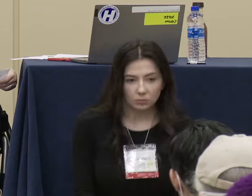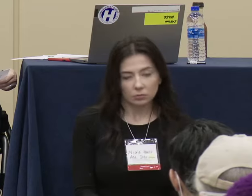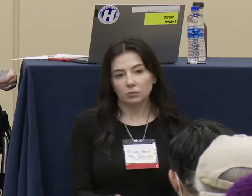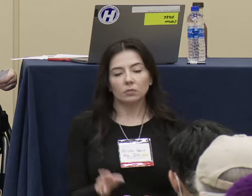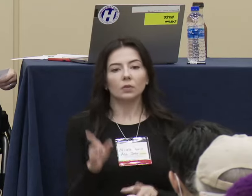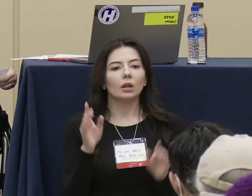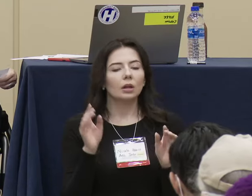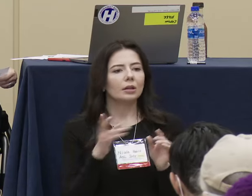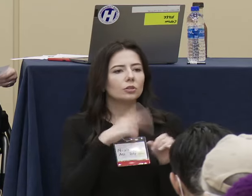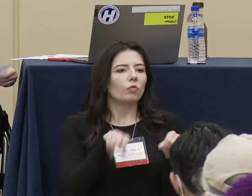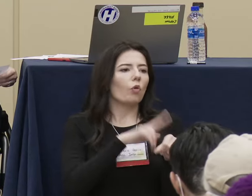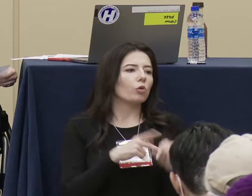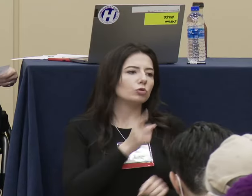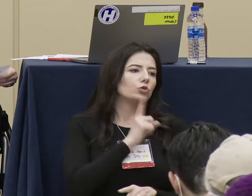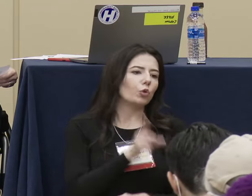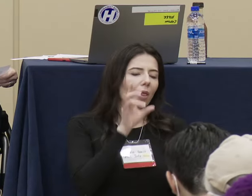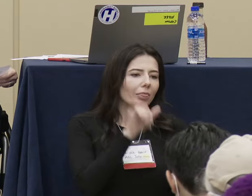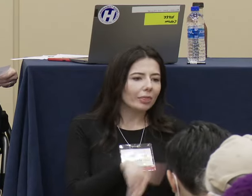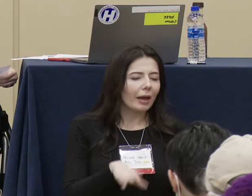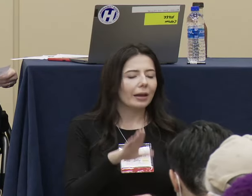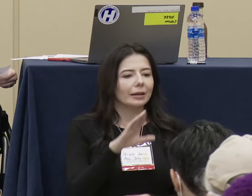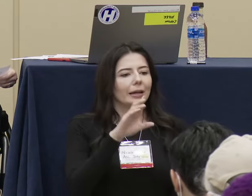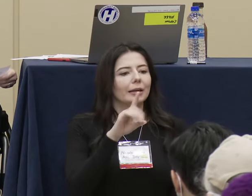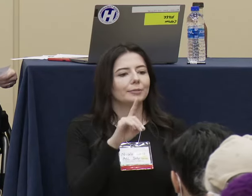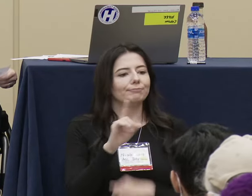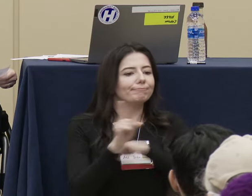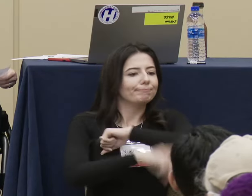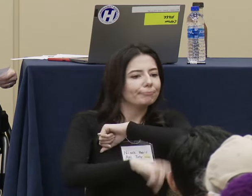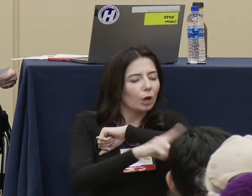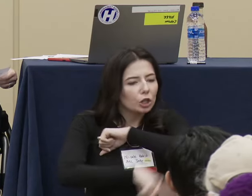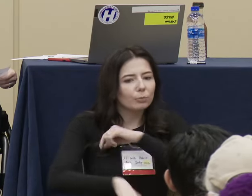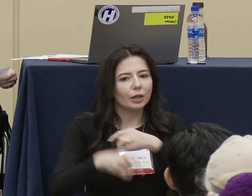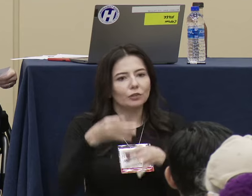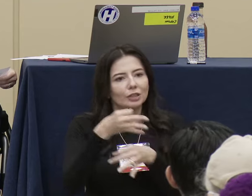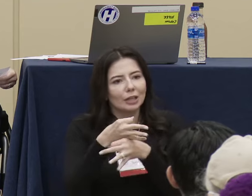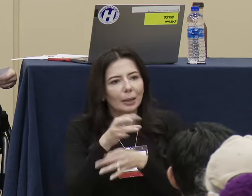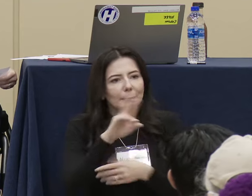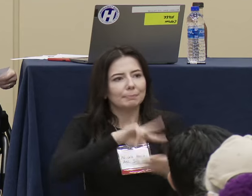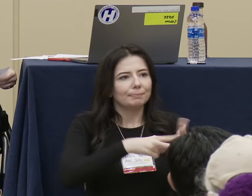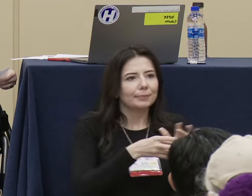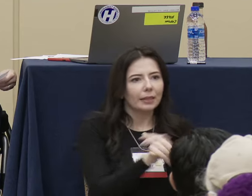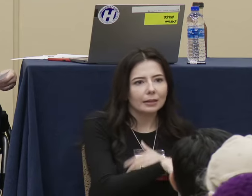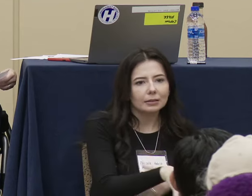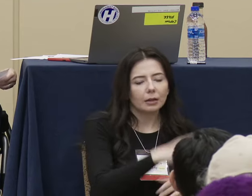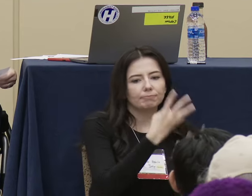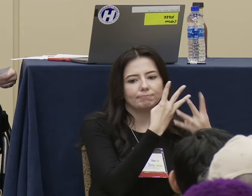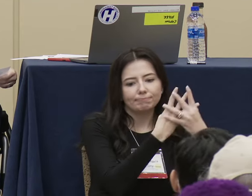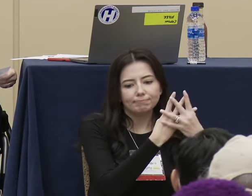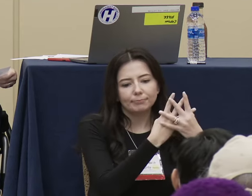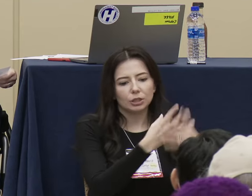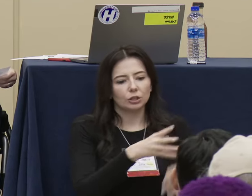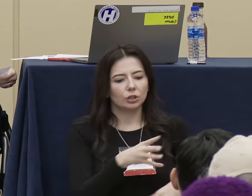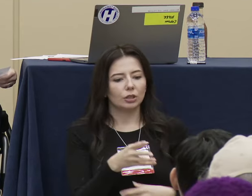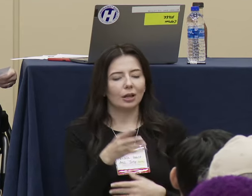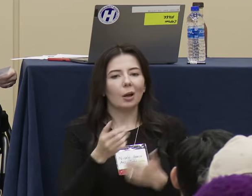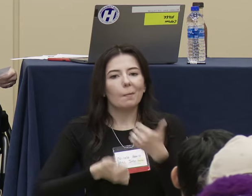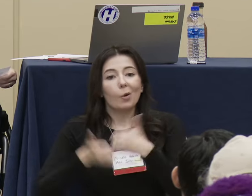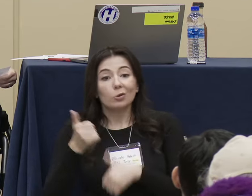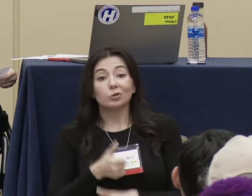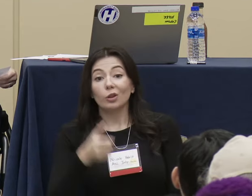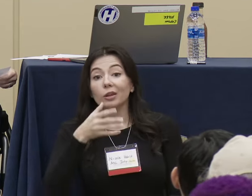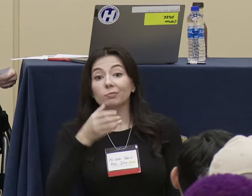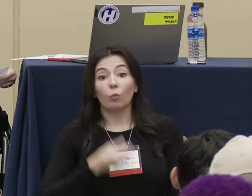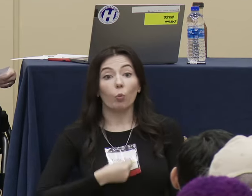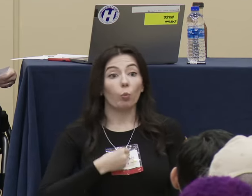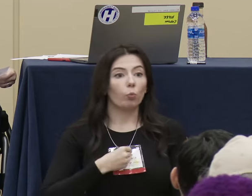It's of course true that in penal facilities, meaning prisons, these are mostly white and